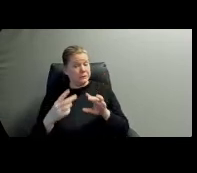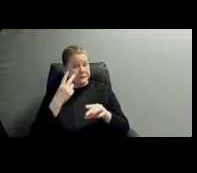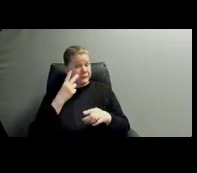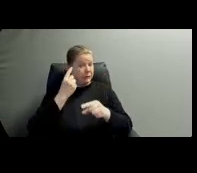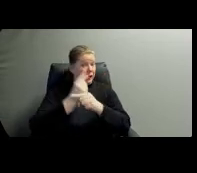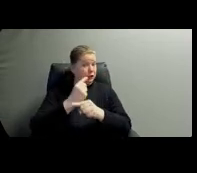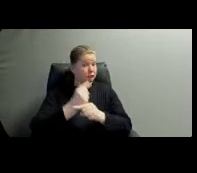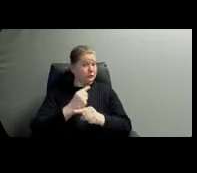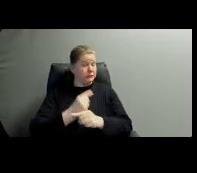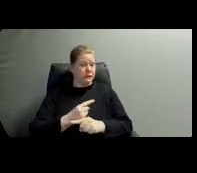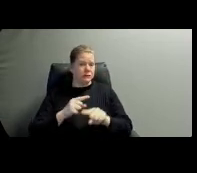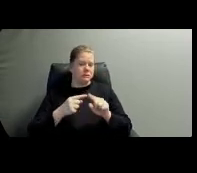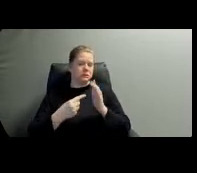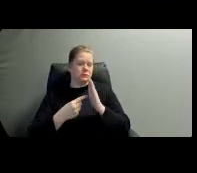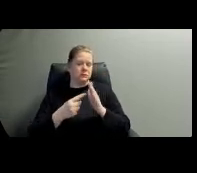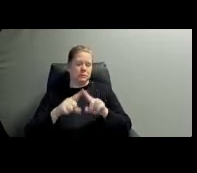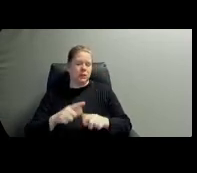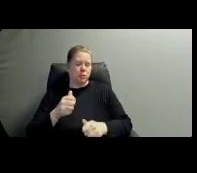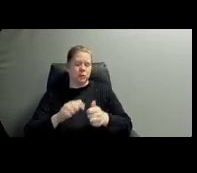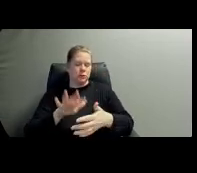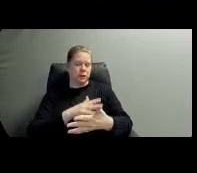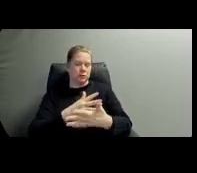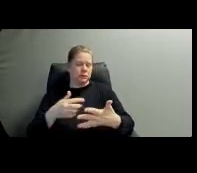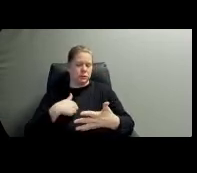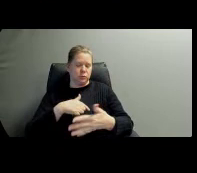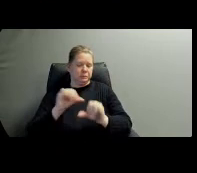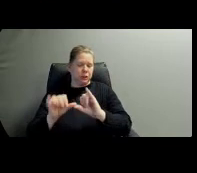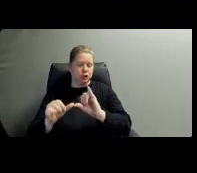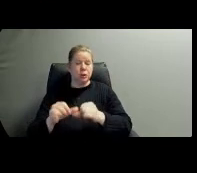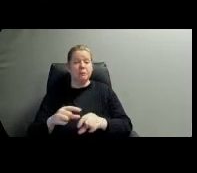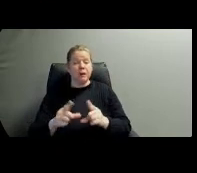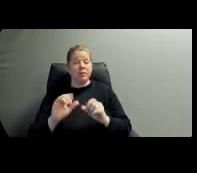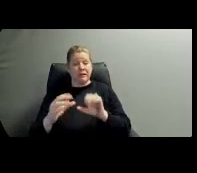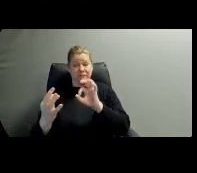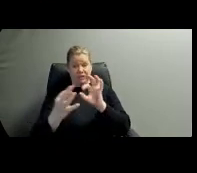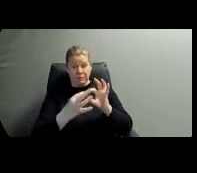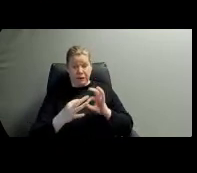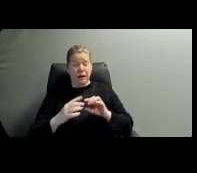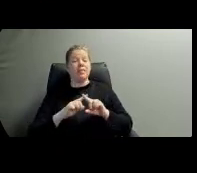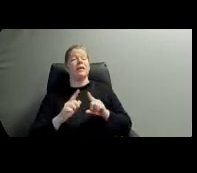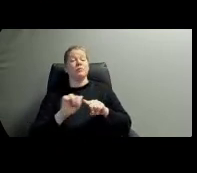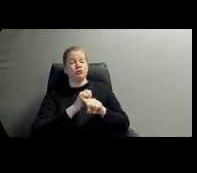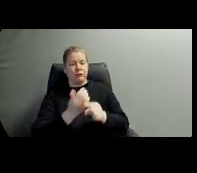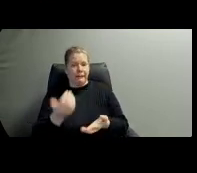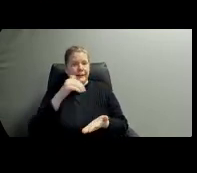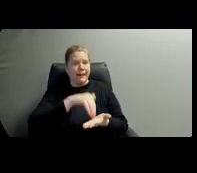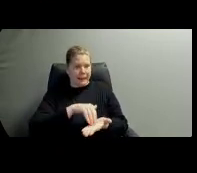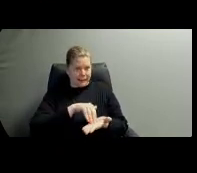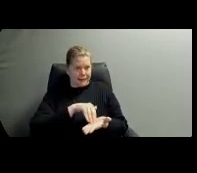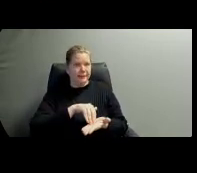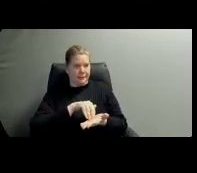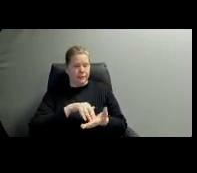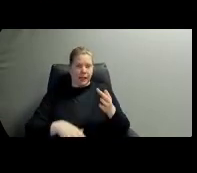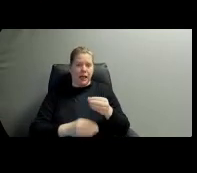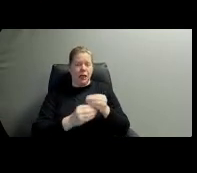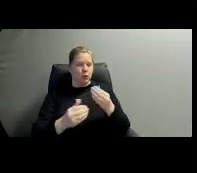whatever metric we're trying to measure in those cases, we take that feedback and then retrain the model based on the updated model weights that we